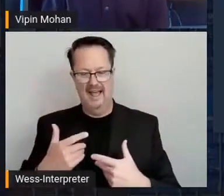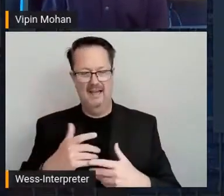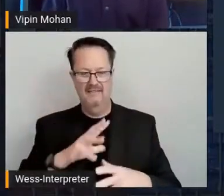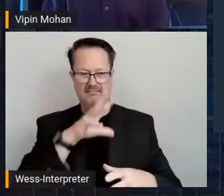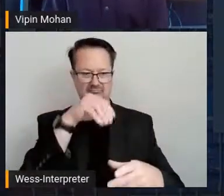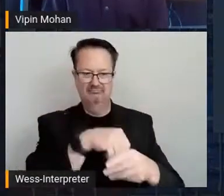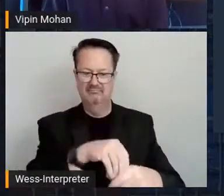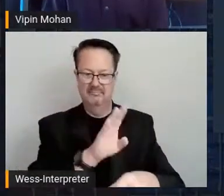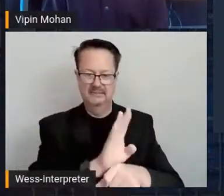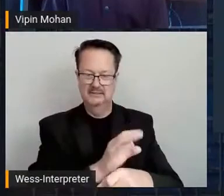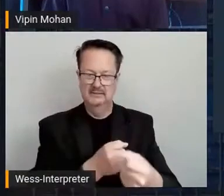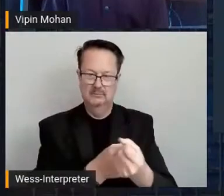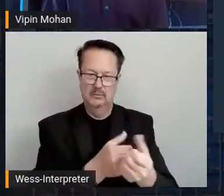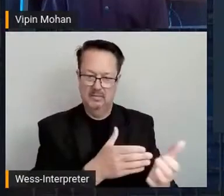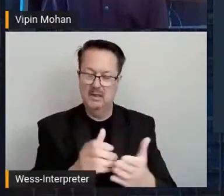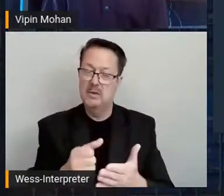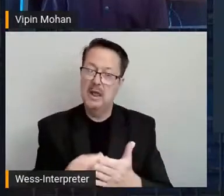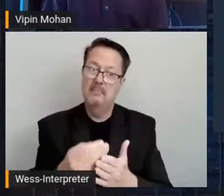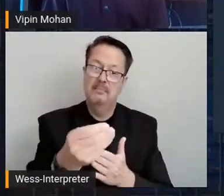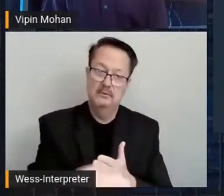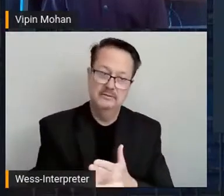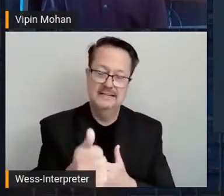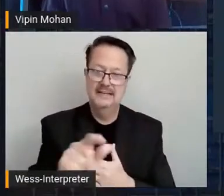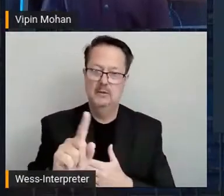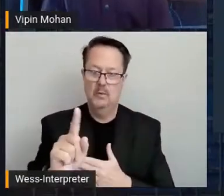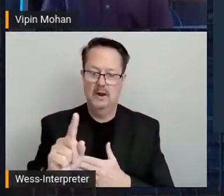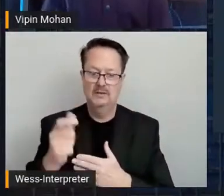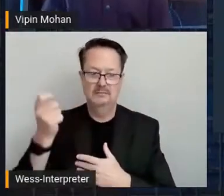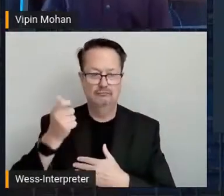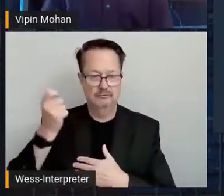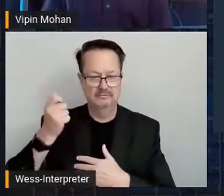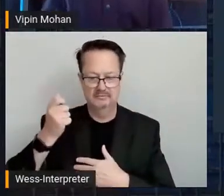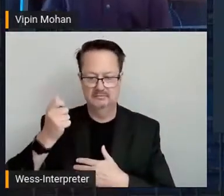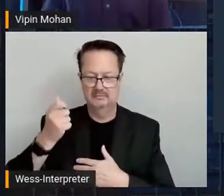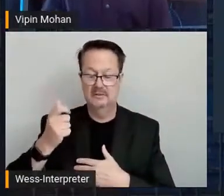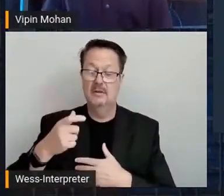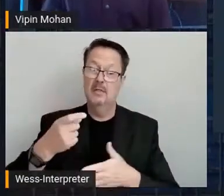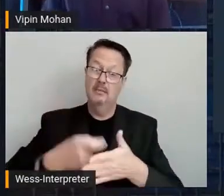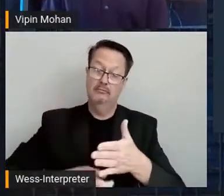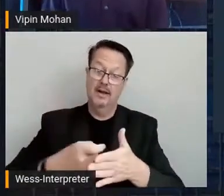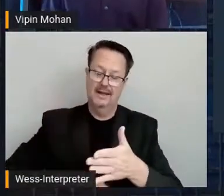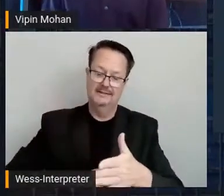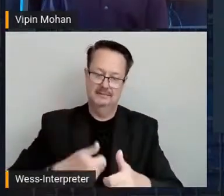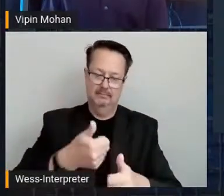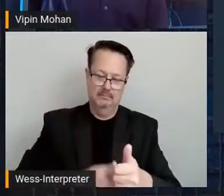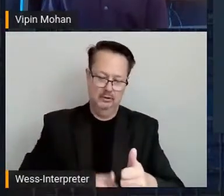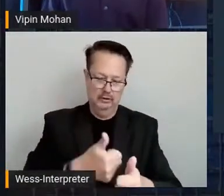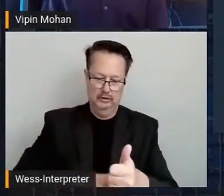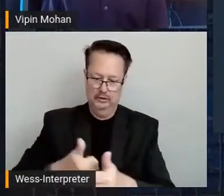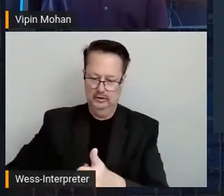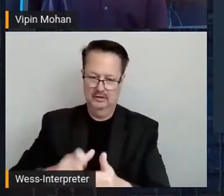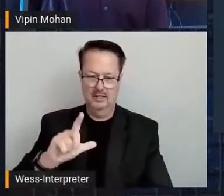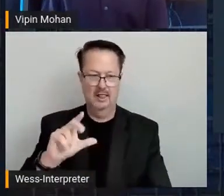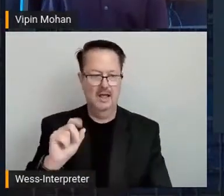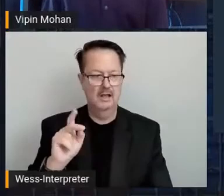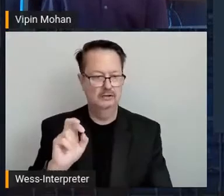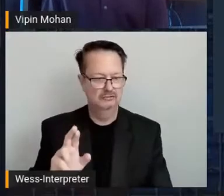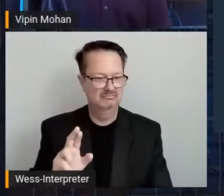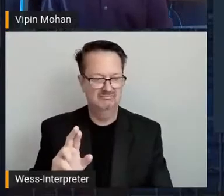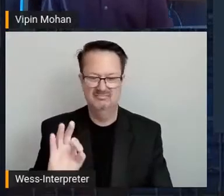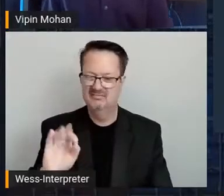customers can purchase a EKS Anywhere support subscription. Pricing is on a per cluster basis, so it's a flat